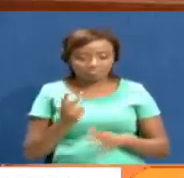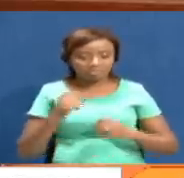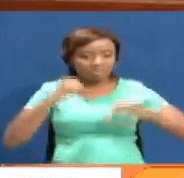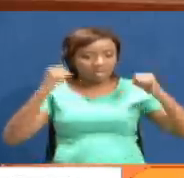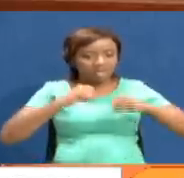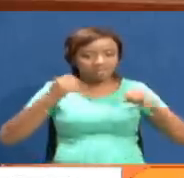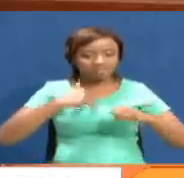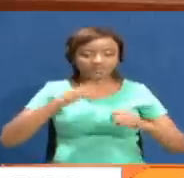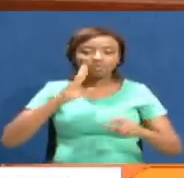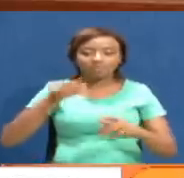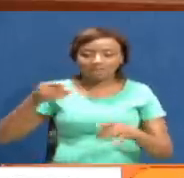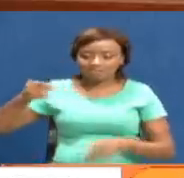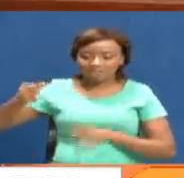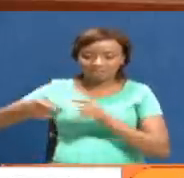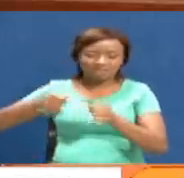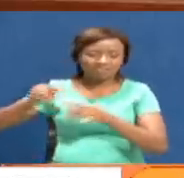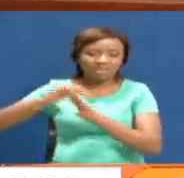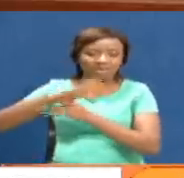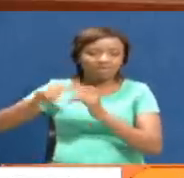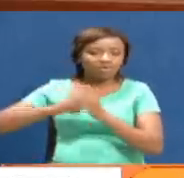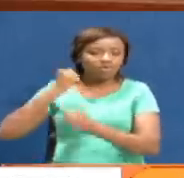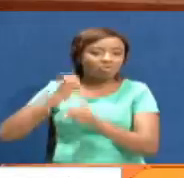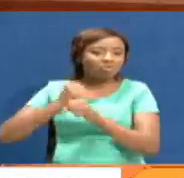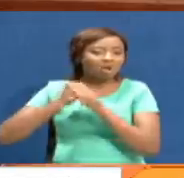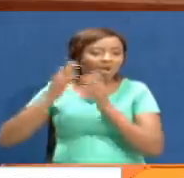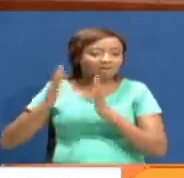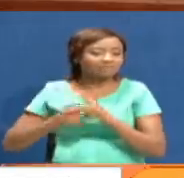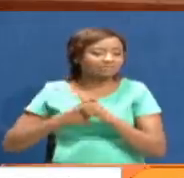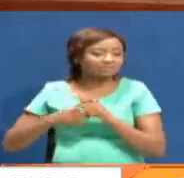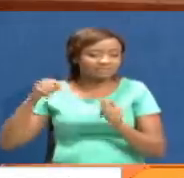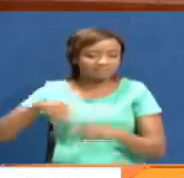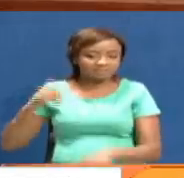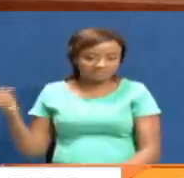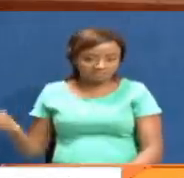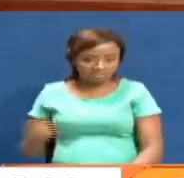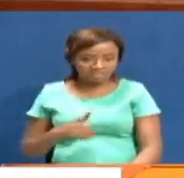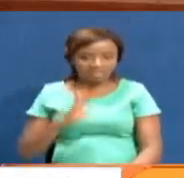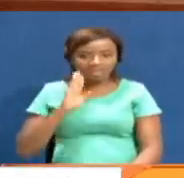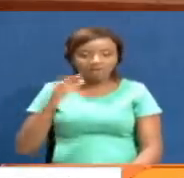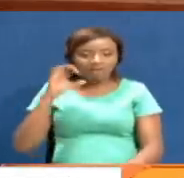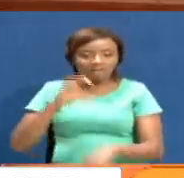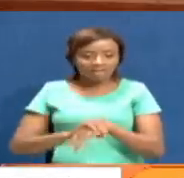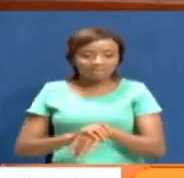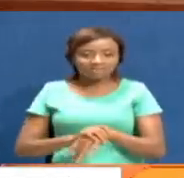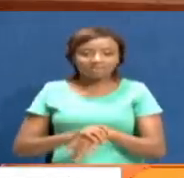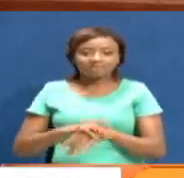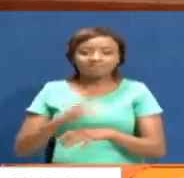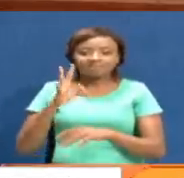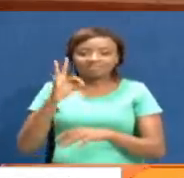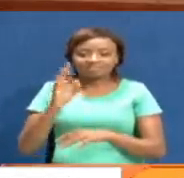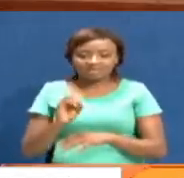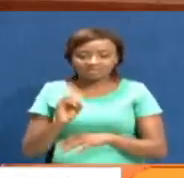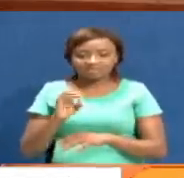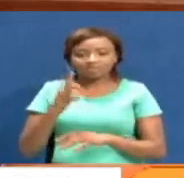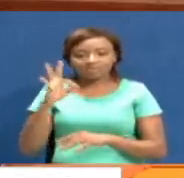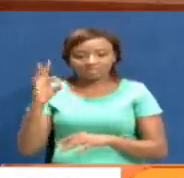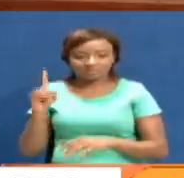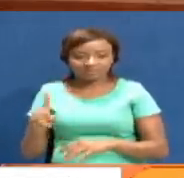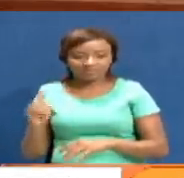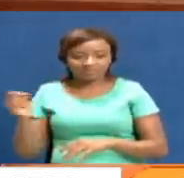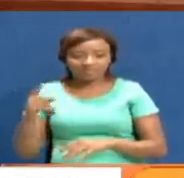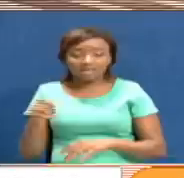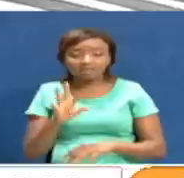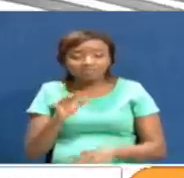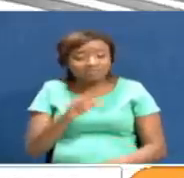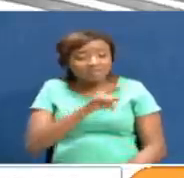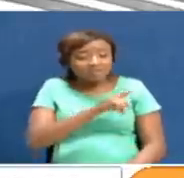to pay all our workers, effective this month, they'll get their salaries on 30th or 31st. General, you must